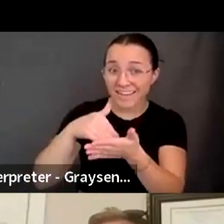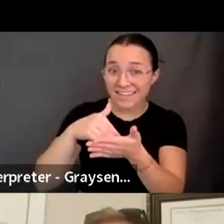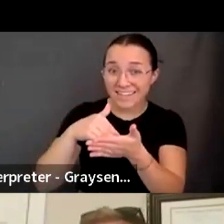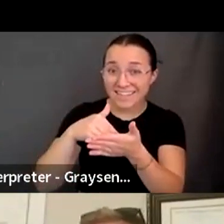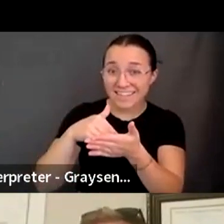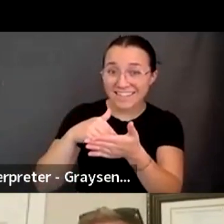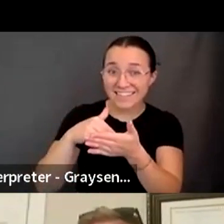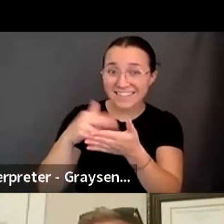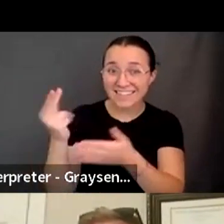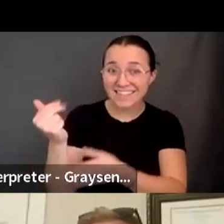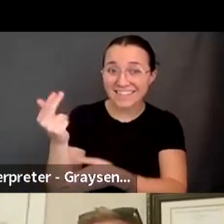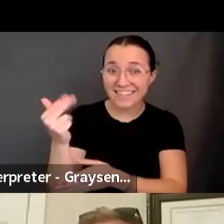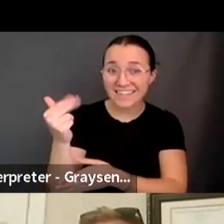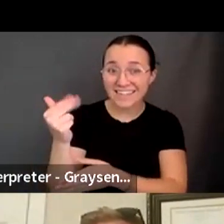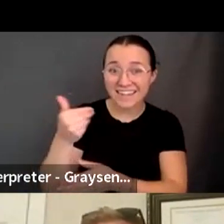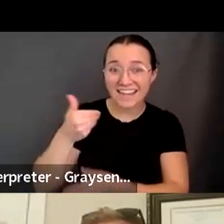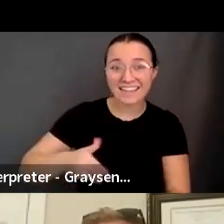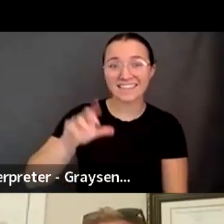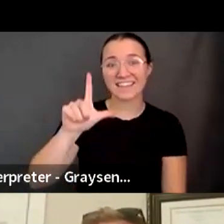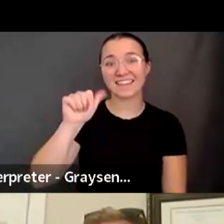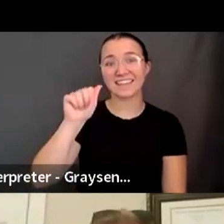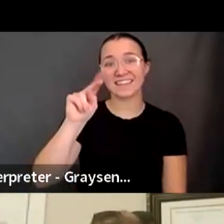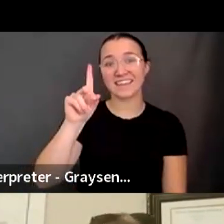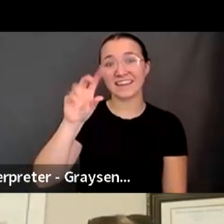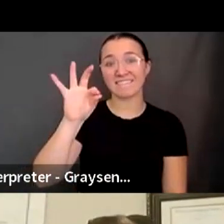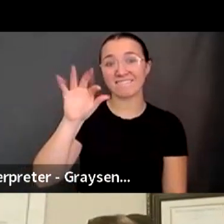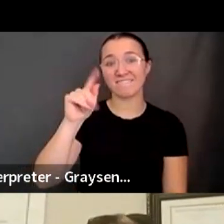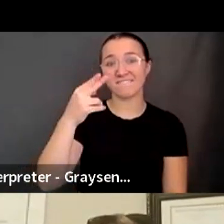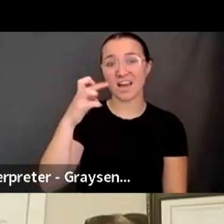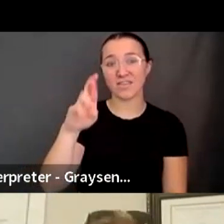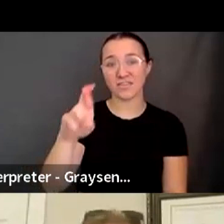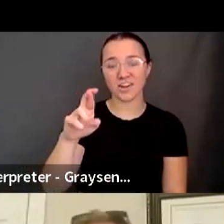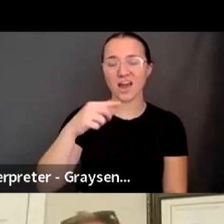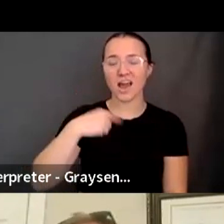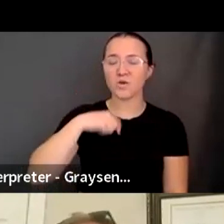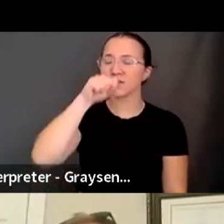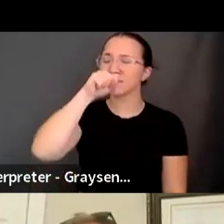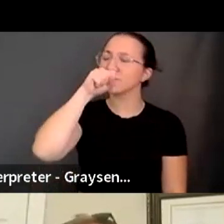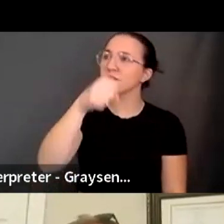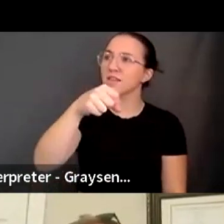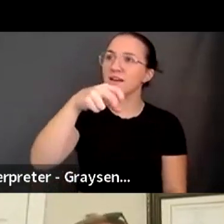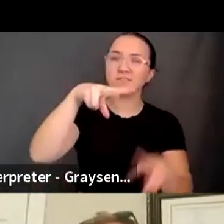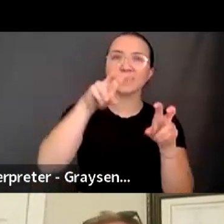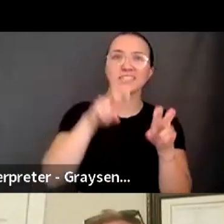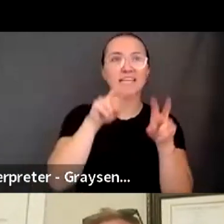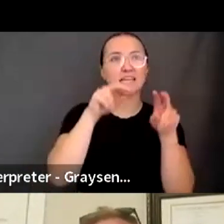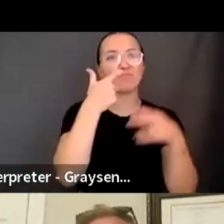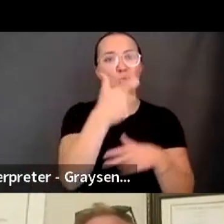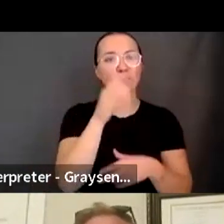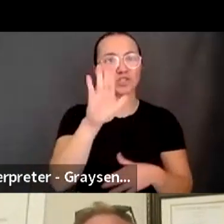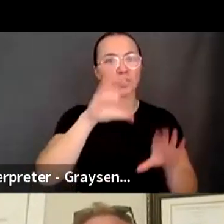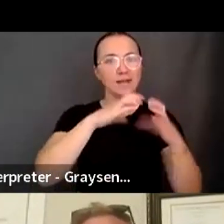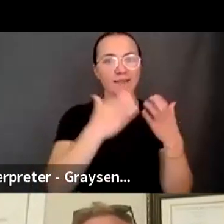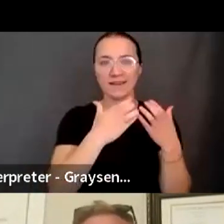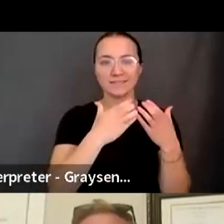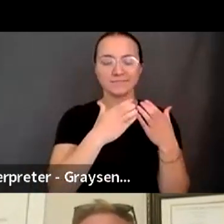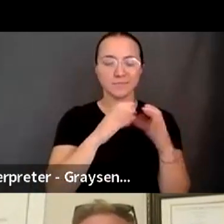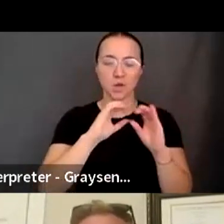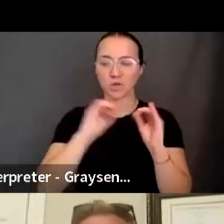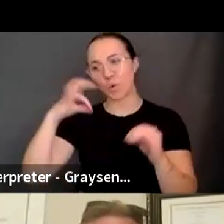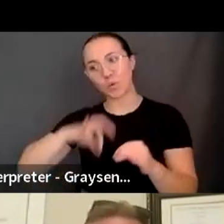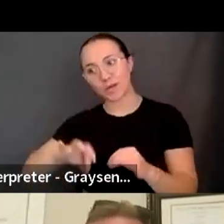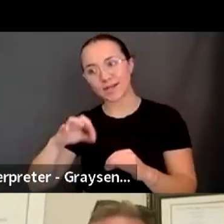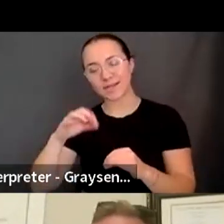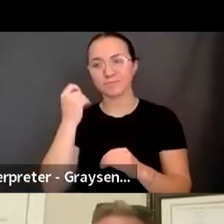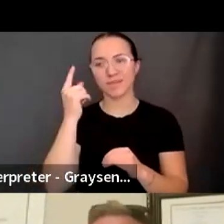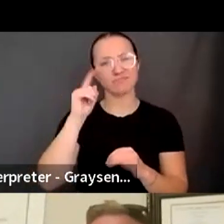Yeah, this is Landfather, and I would actually love to sit in on your class sometime, not for credits, just to sit in on